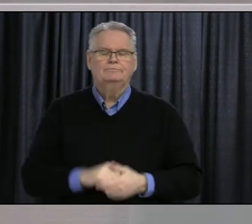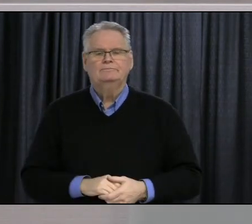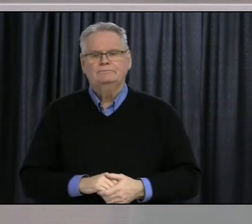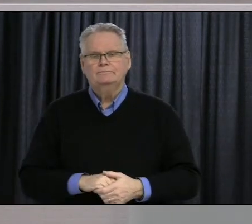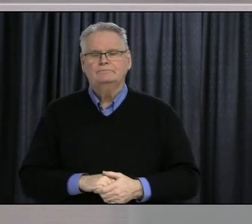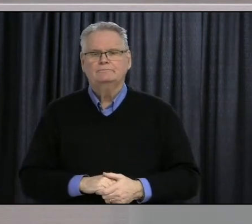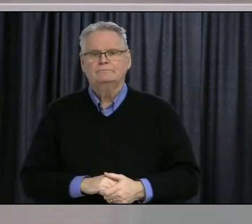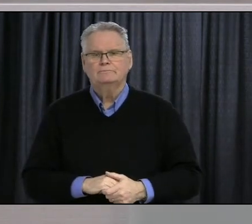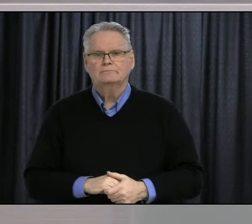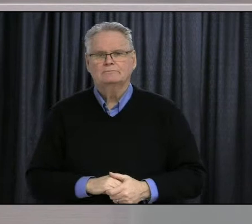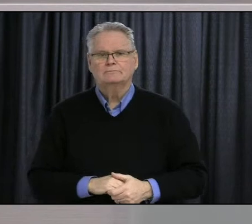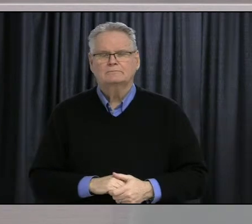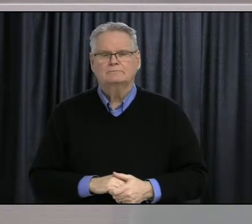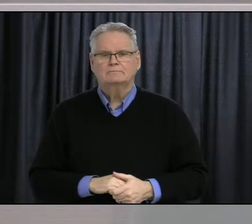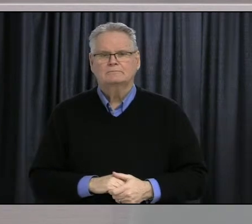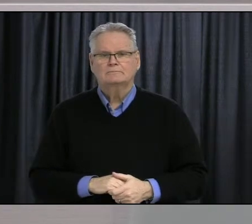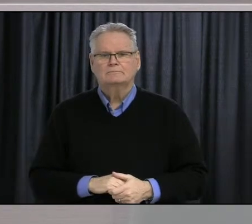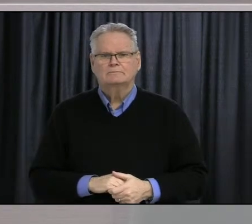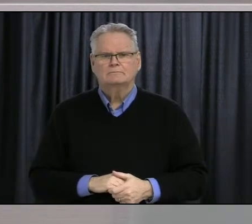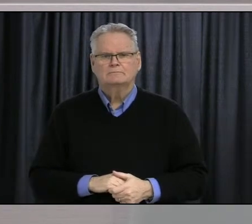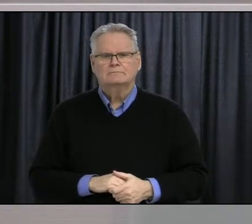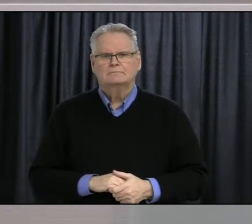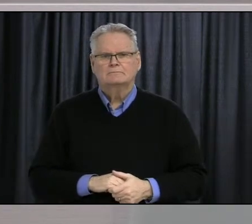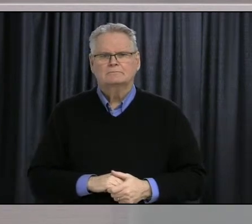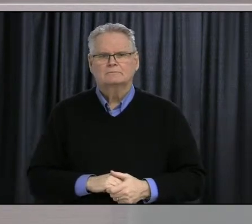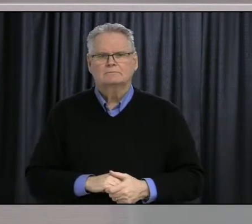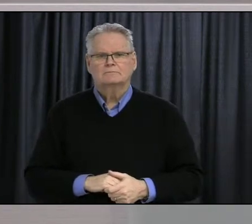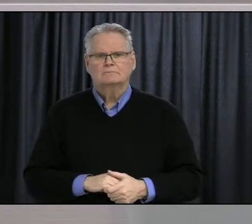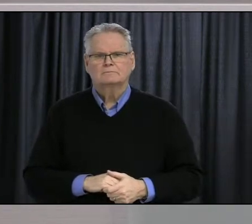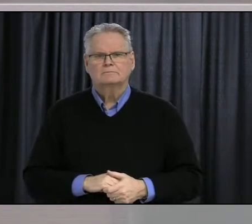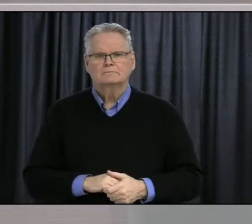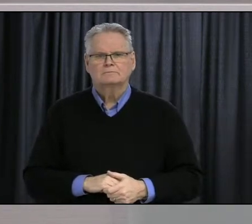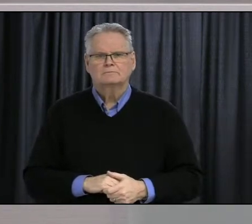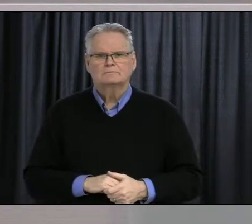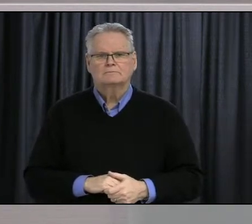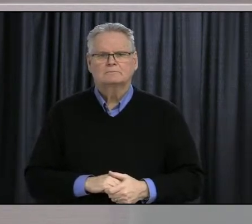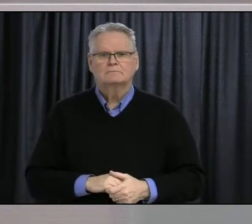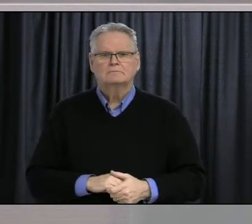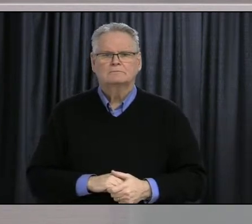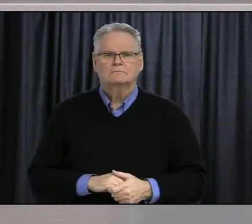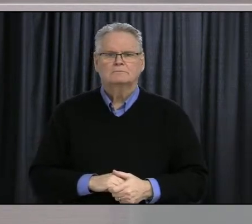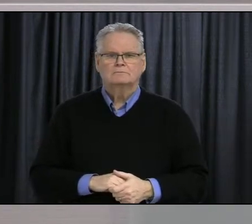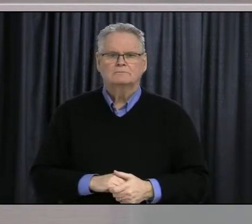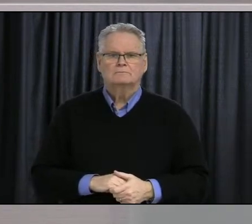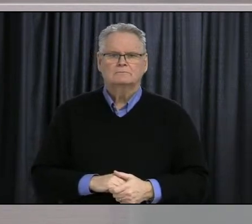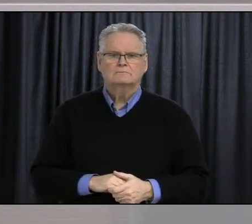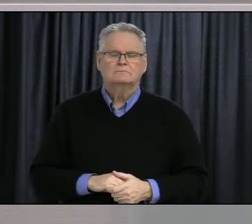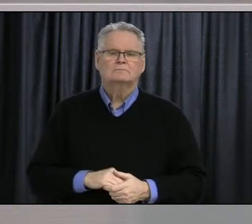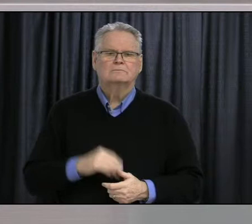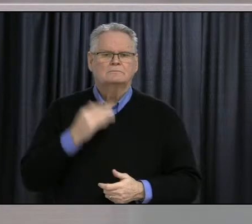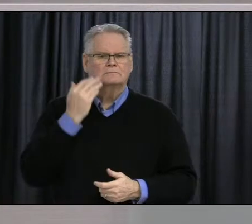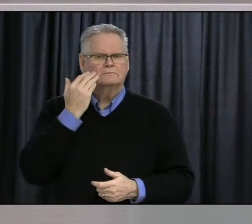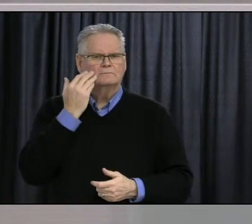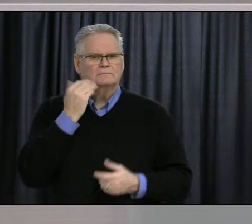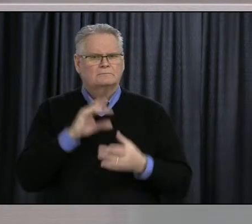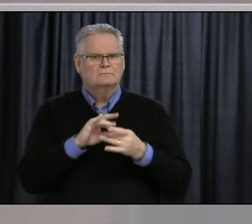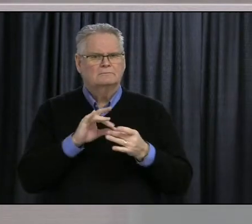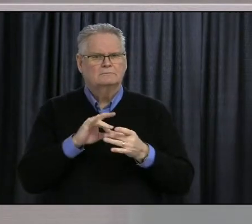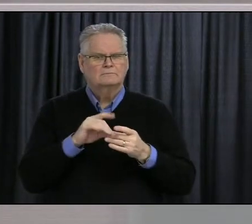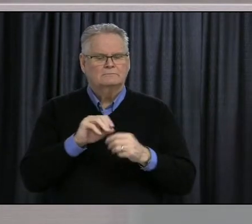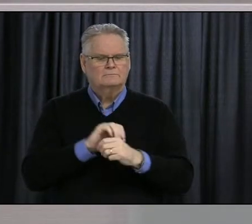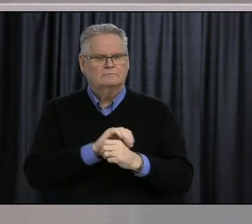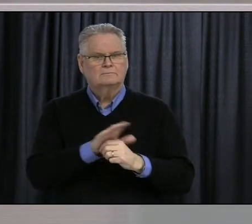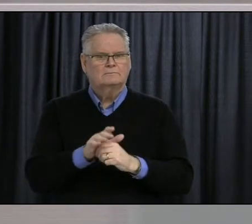that COVID case you discussed earlier that resulted in the flight advisories being issued. Did this person have a travel exemption